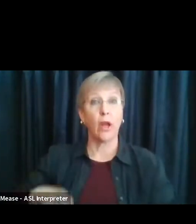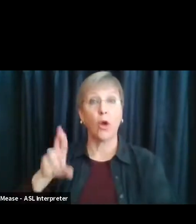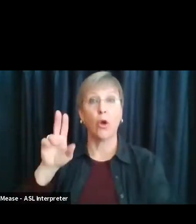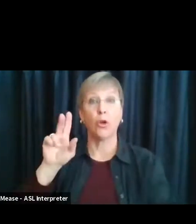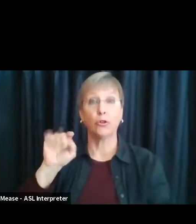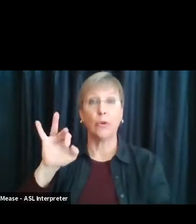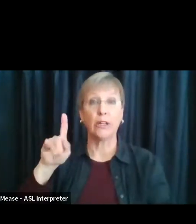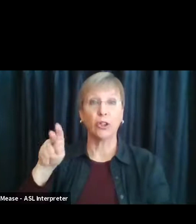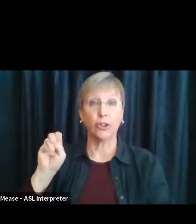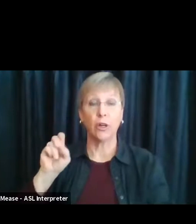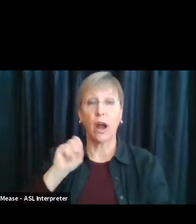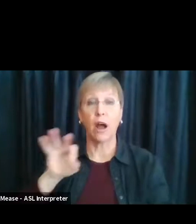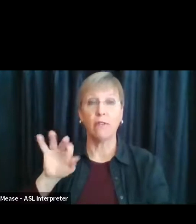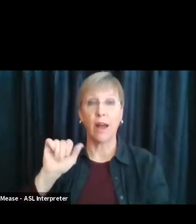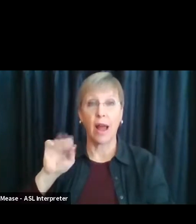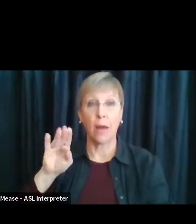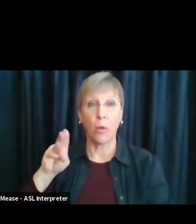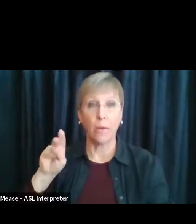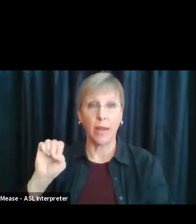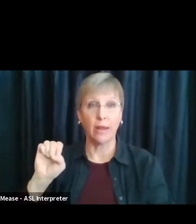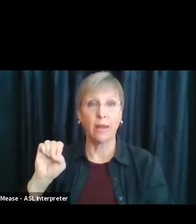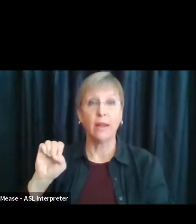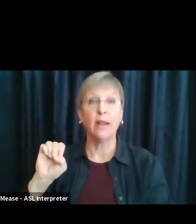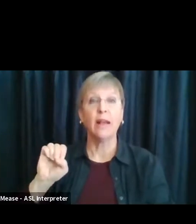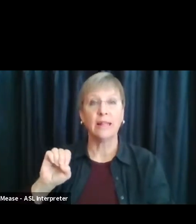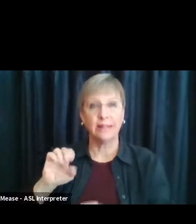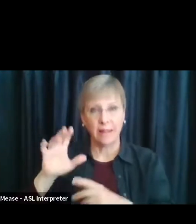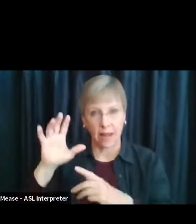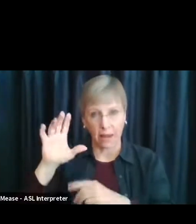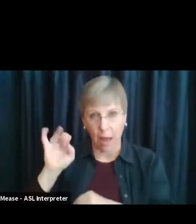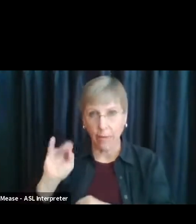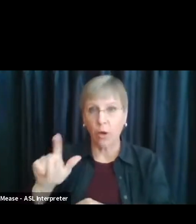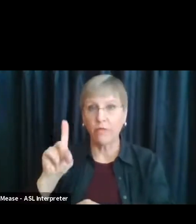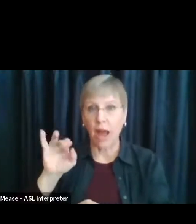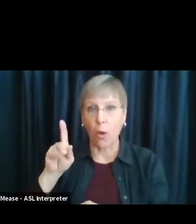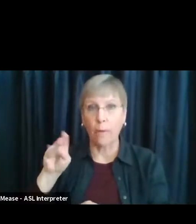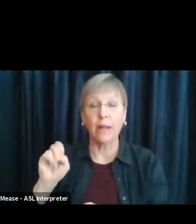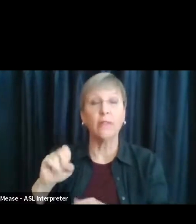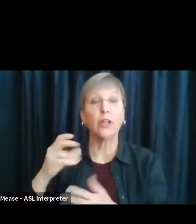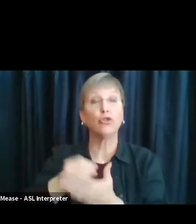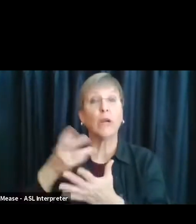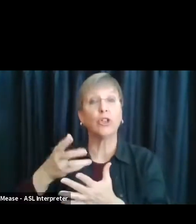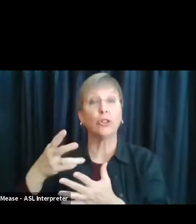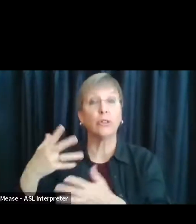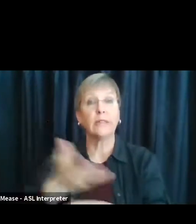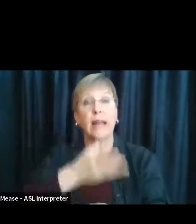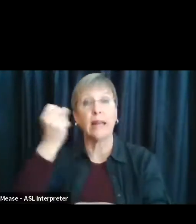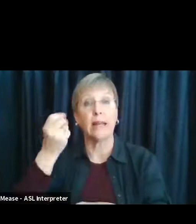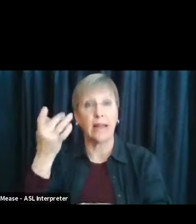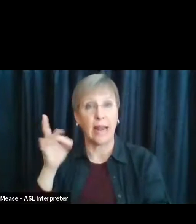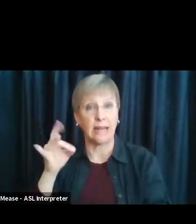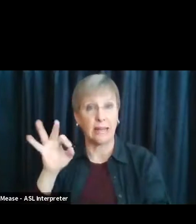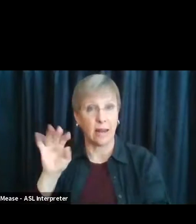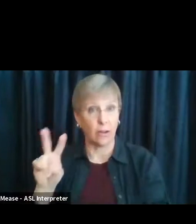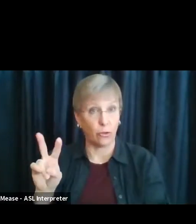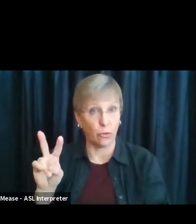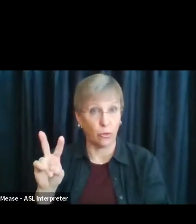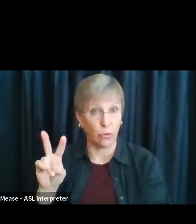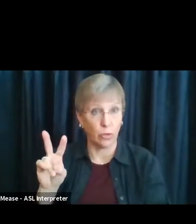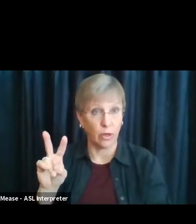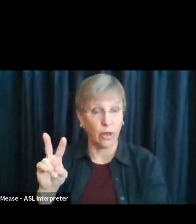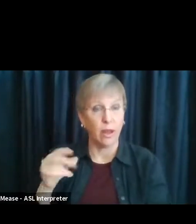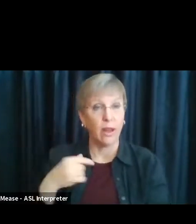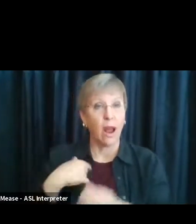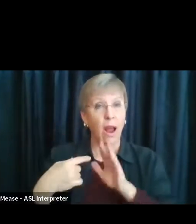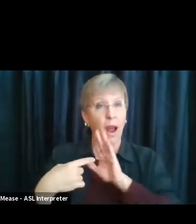of Abomey, the capital of Dahomey, the treasures that had been taken in 1892. And I